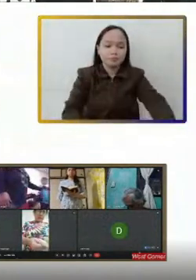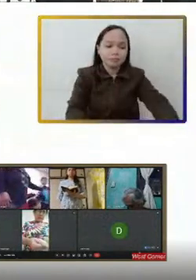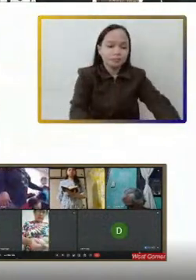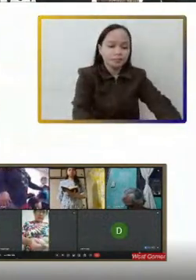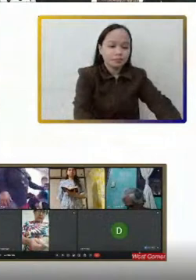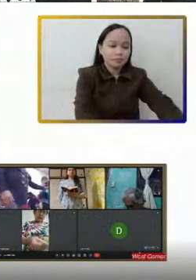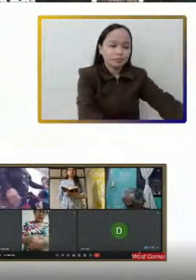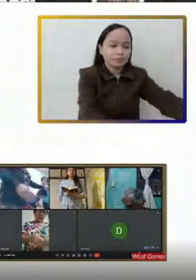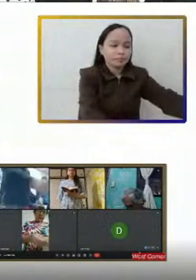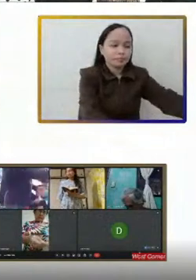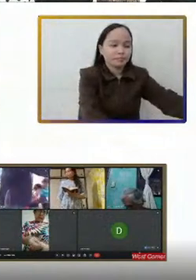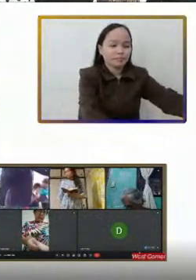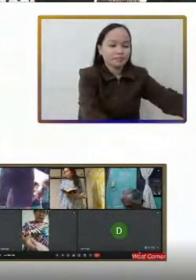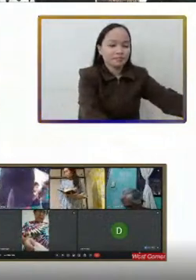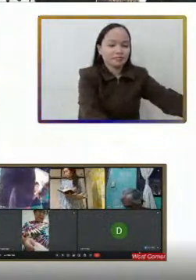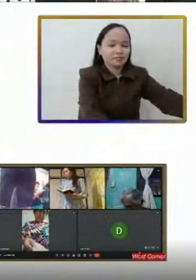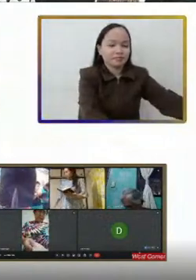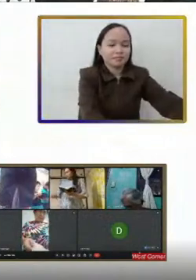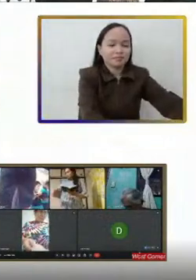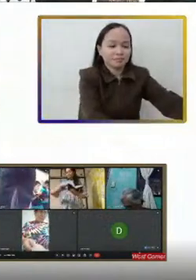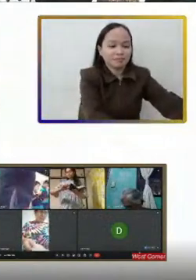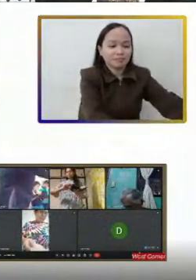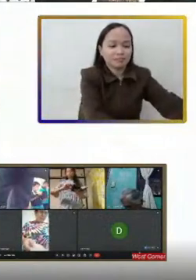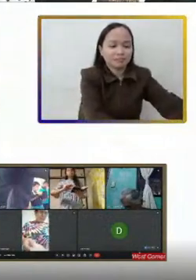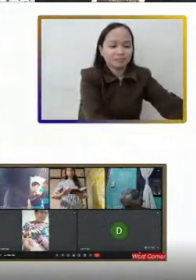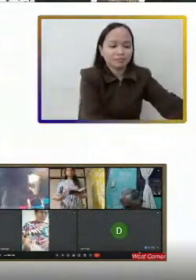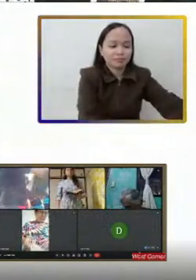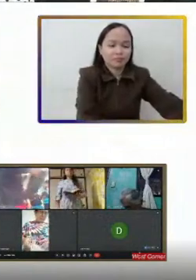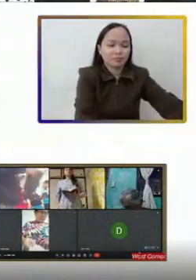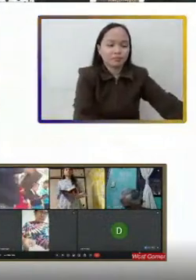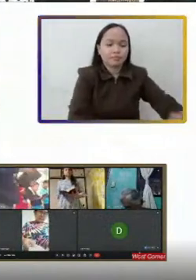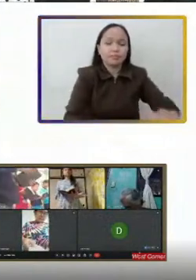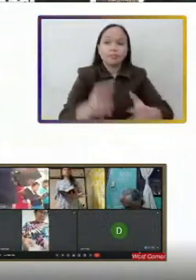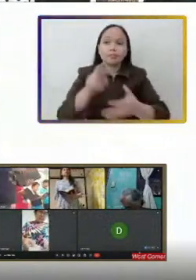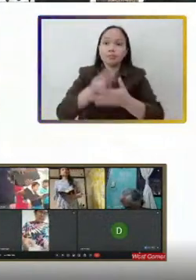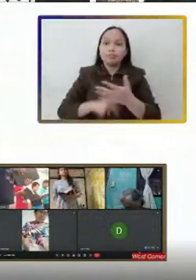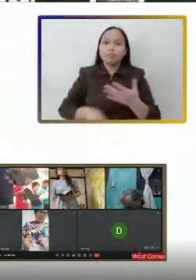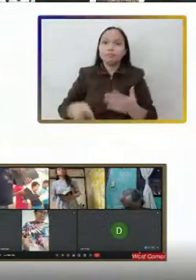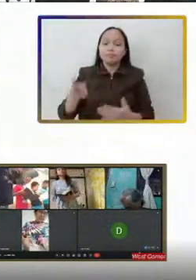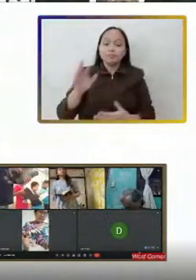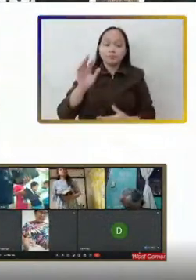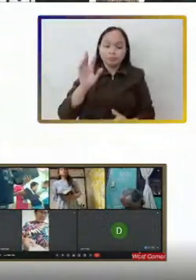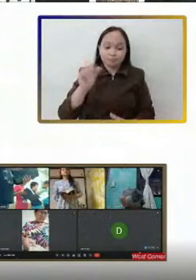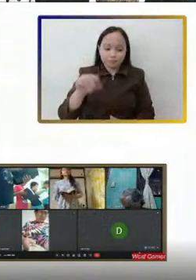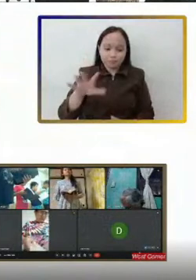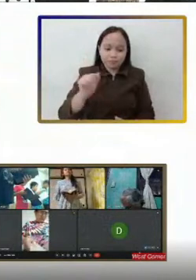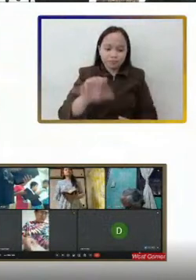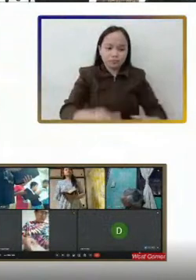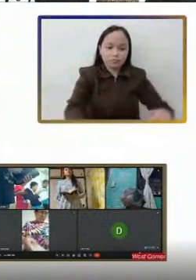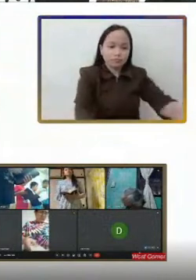All right. We'll begin reading from verse number 15.